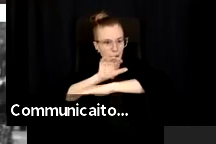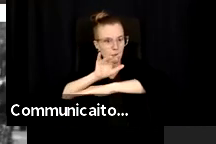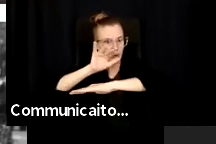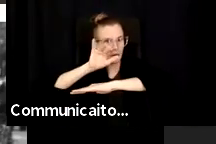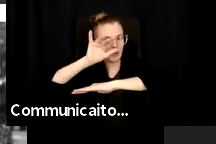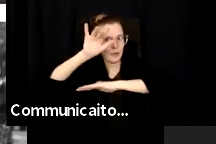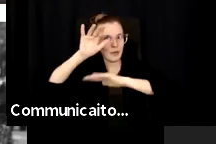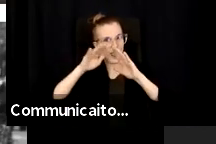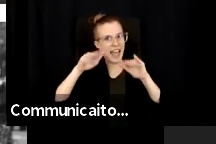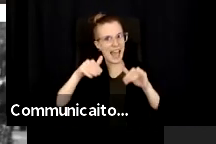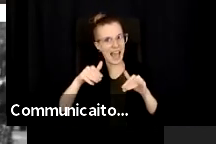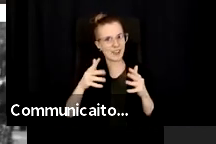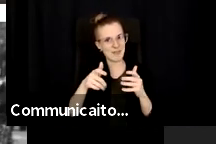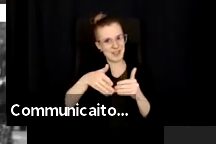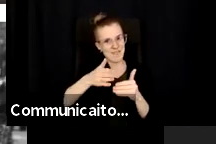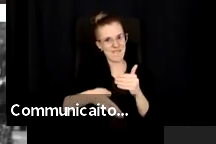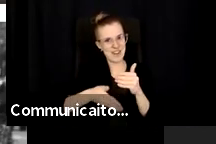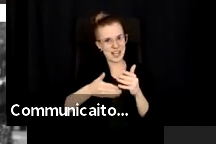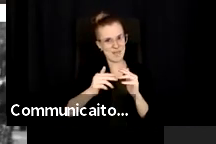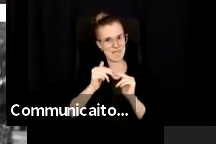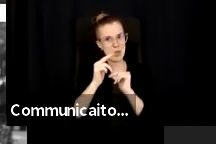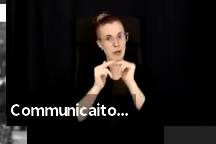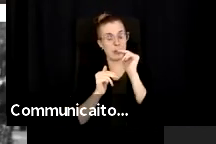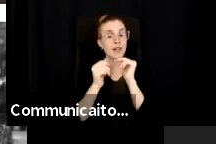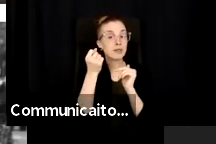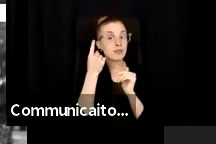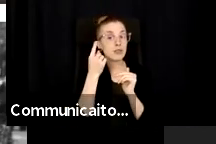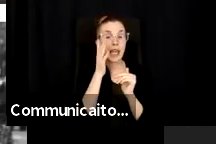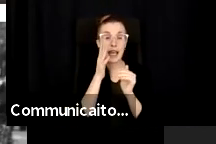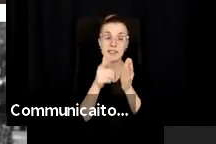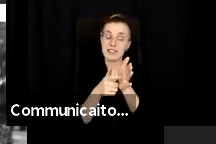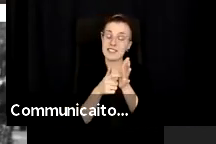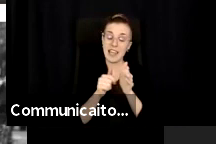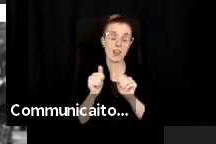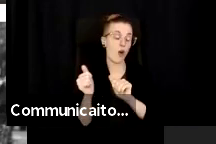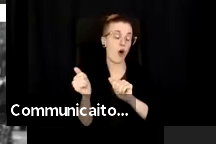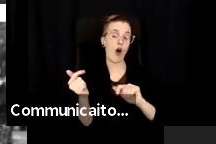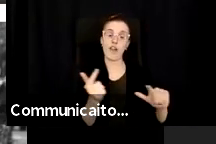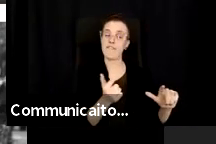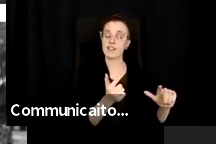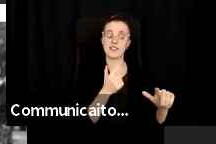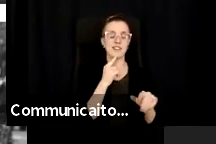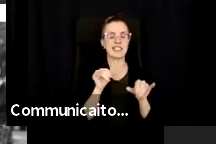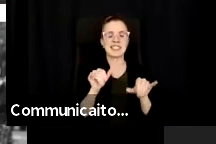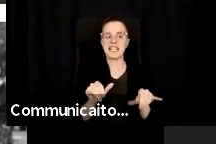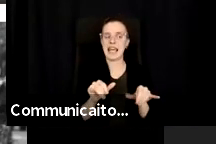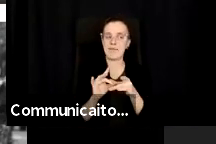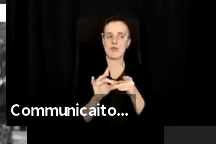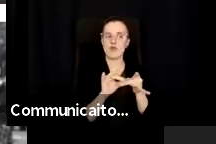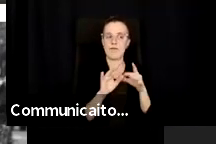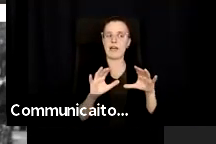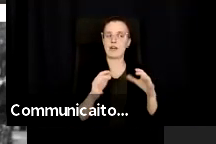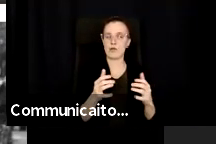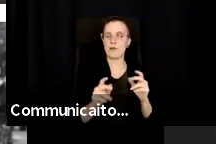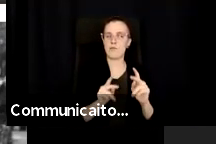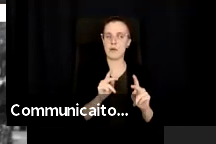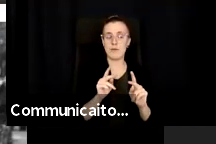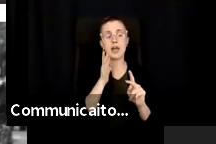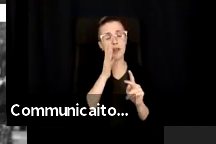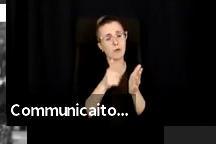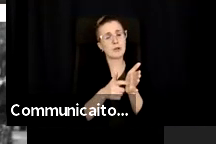of us. It's going to take the same unified group of people that we had before. It's going to take more young